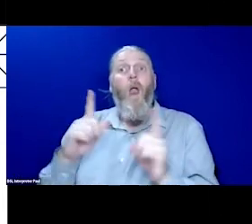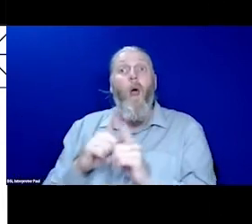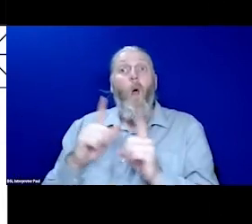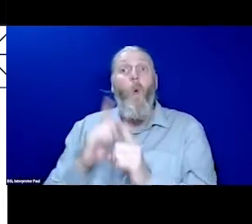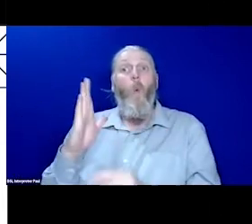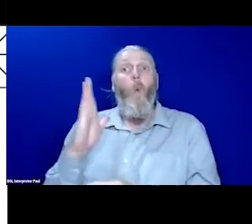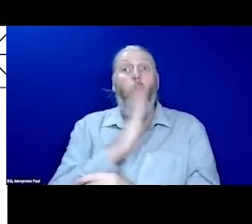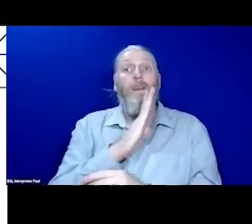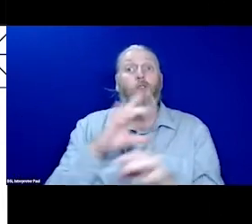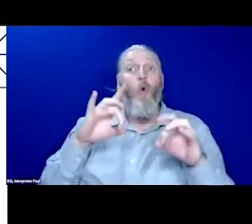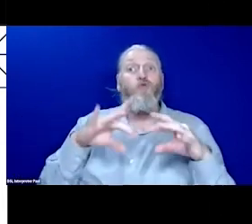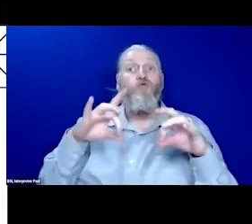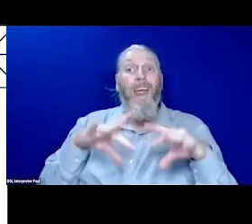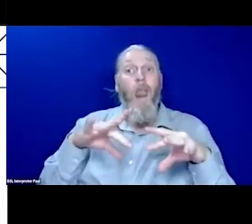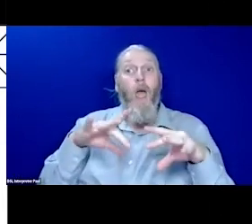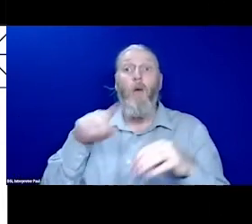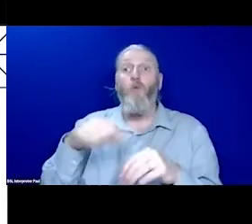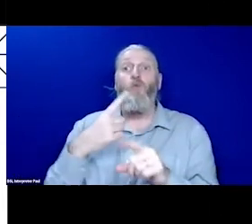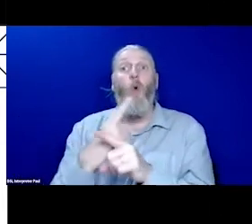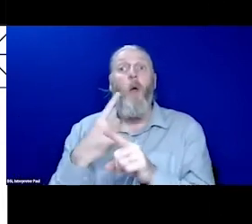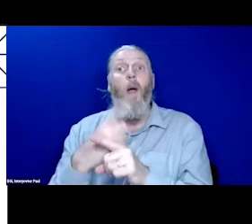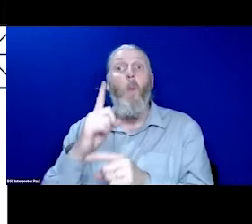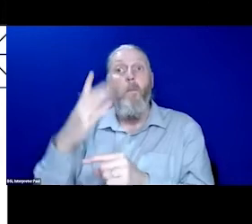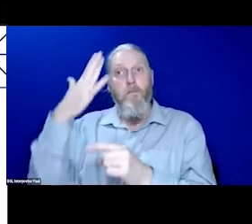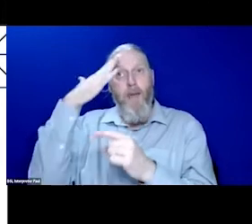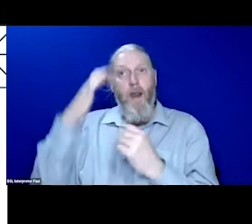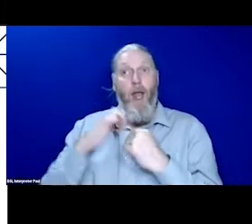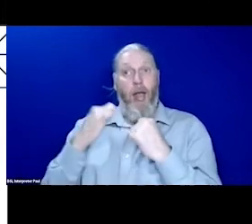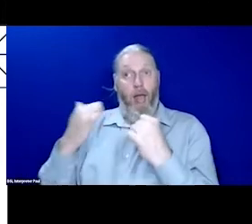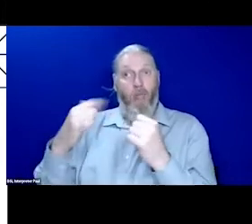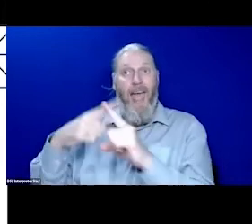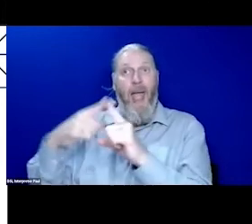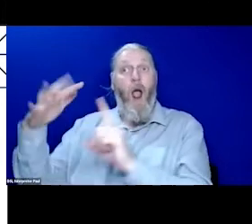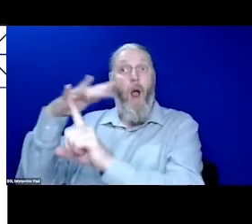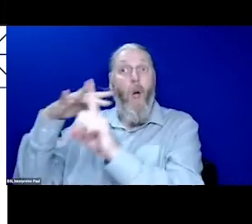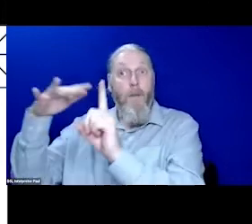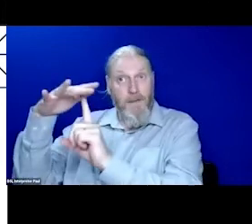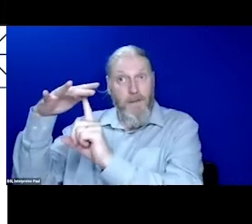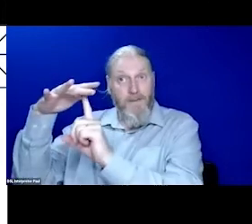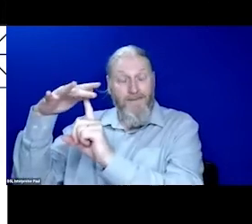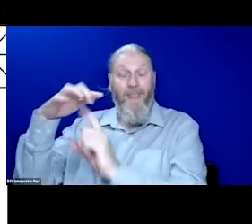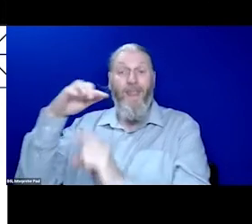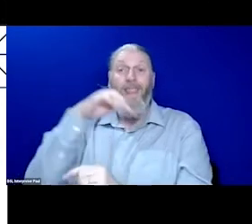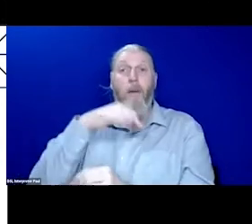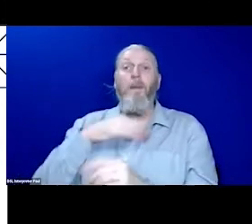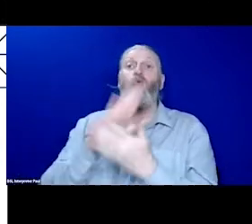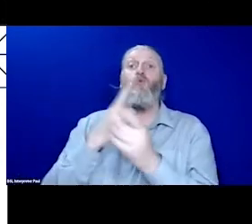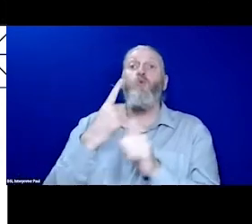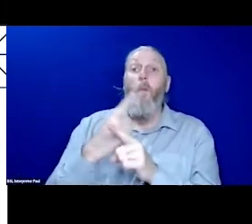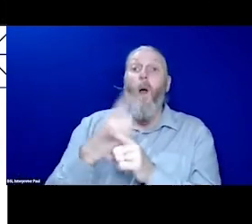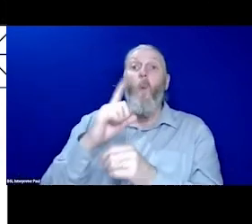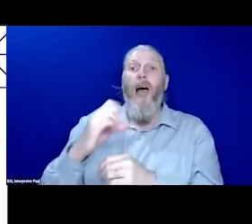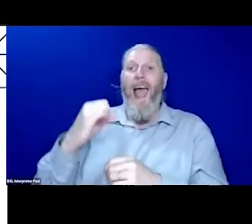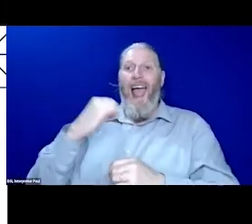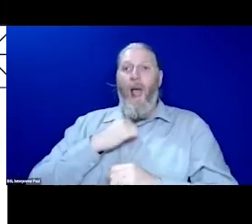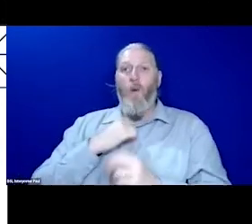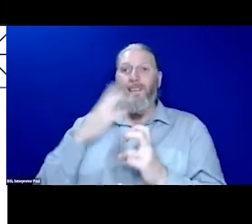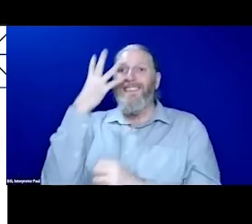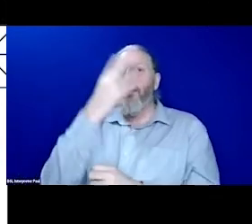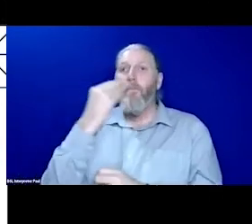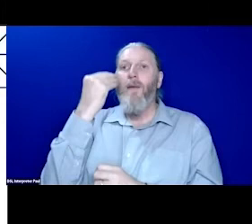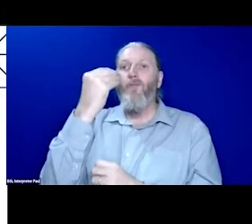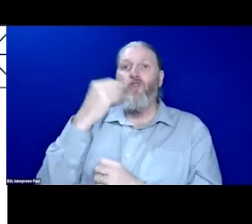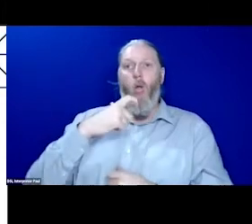health impacts of climate change, we're talking about the loss and disconnection of our spiritual identity,